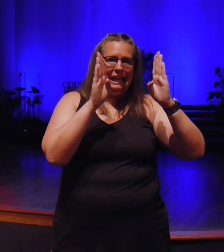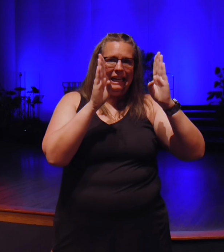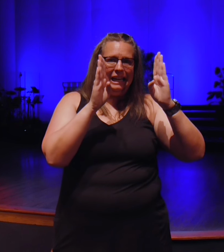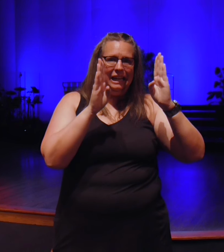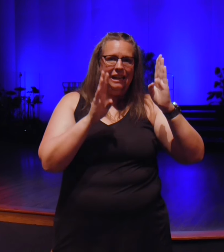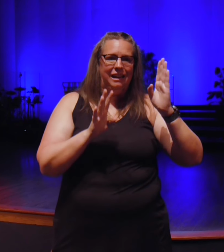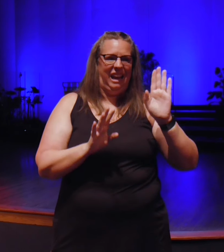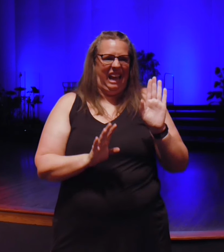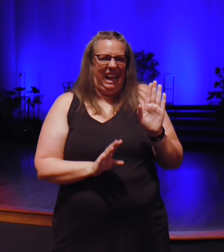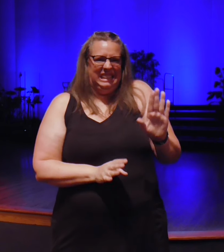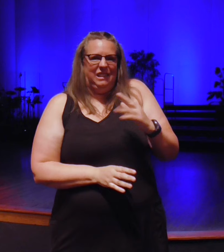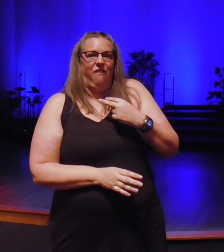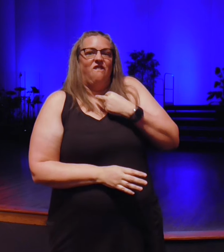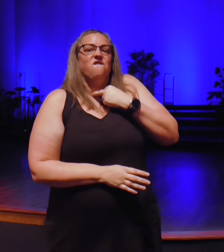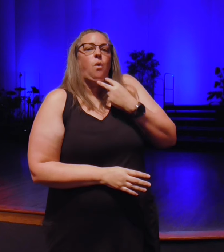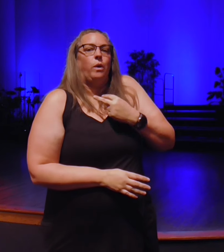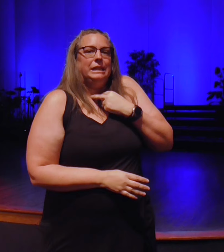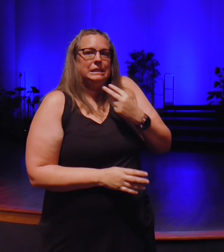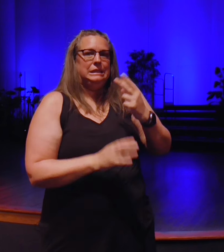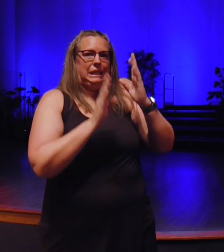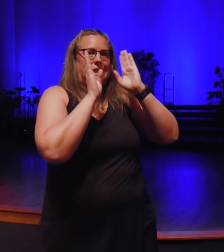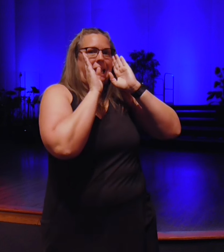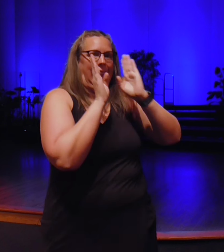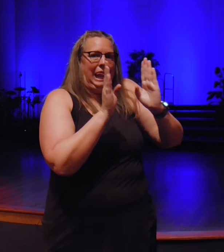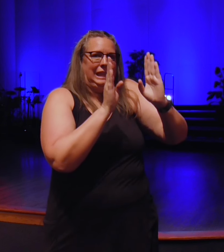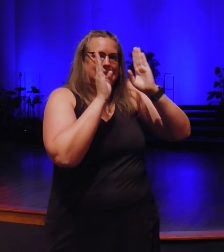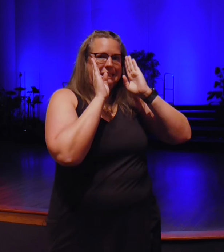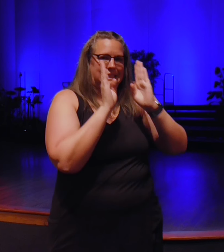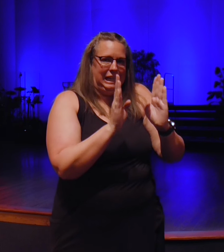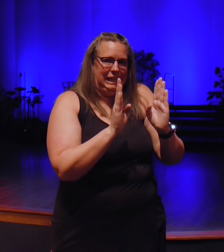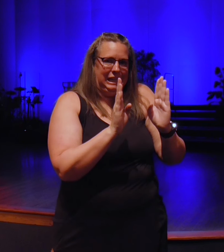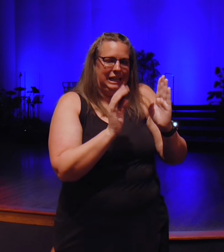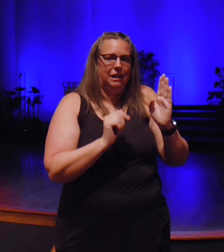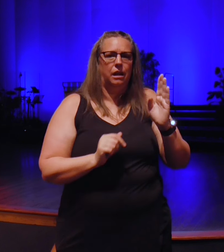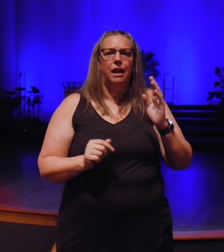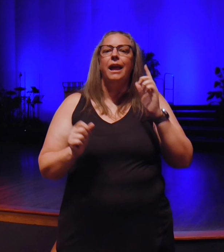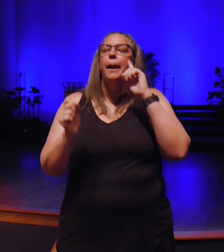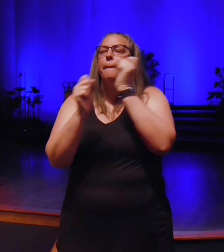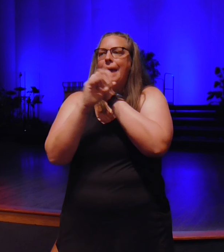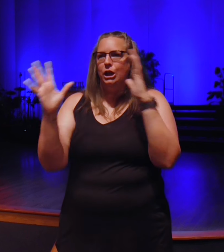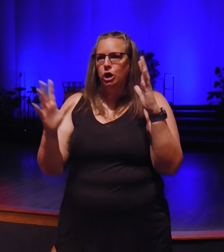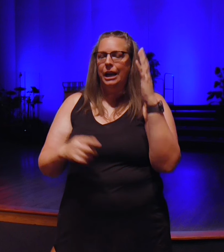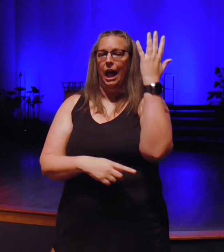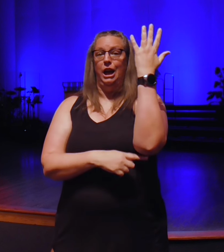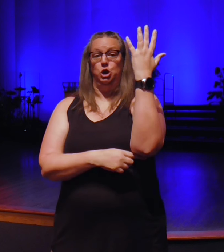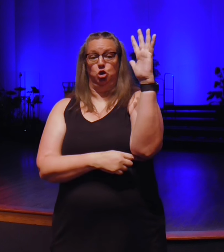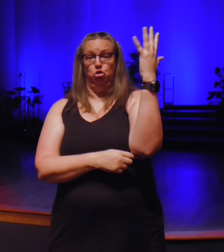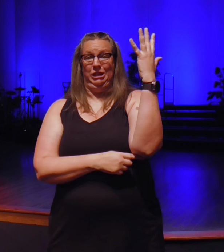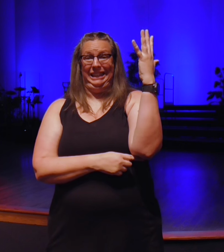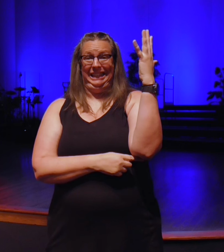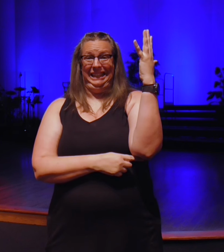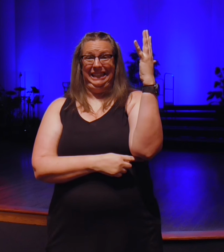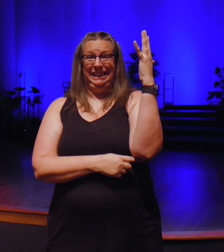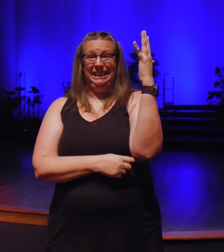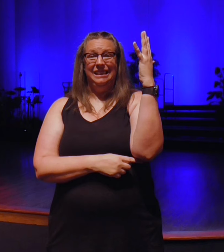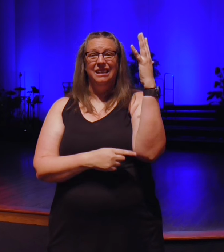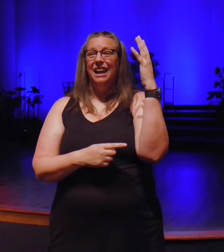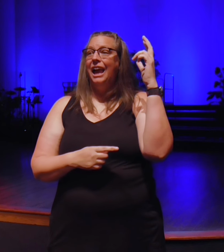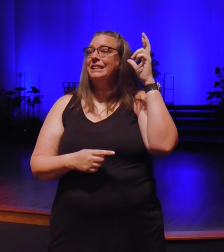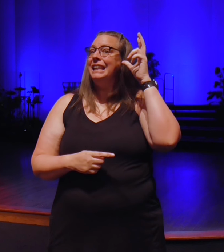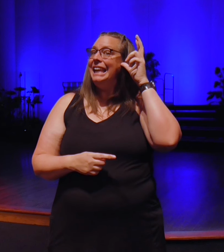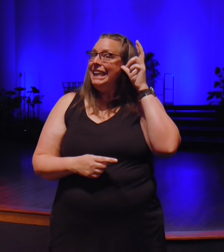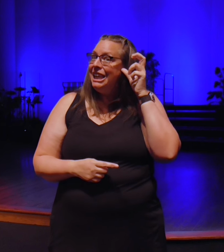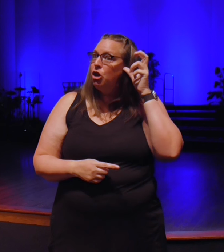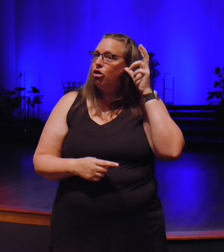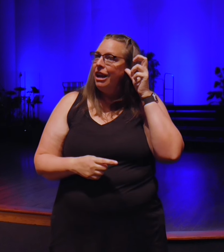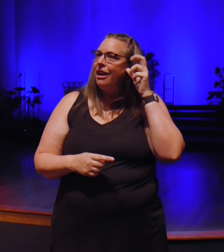listening. Imagine a tree in a park and the countless conversations it has heard